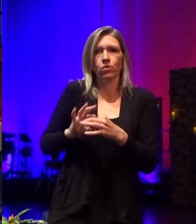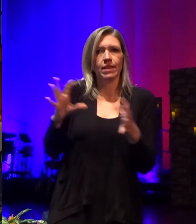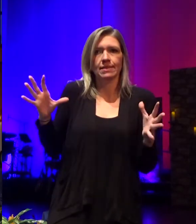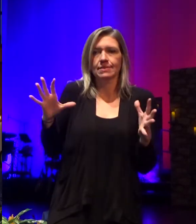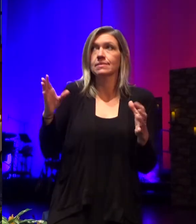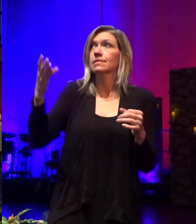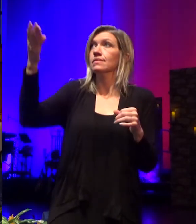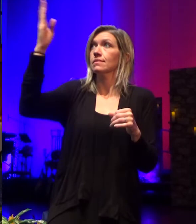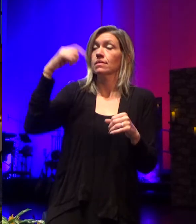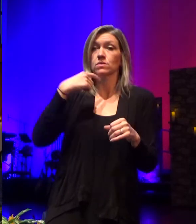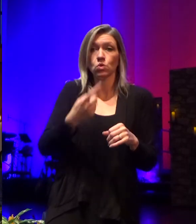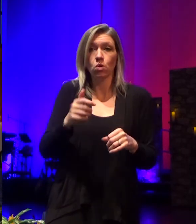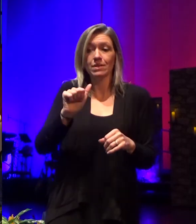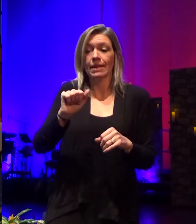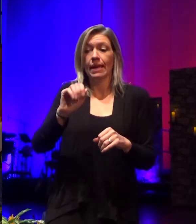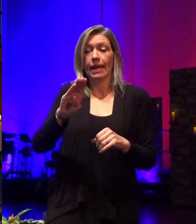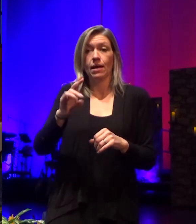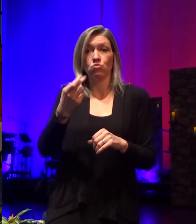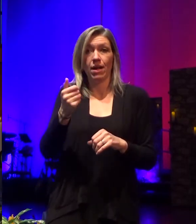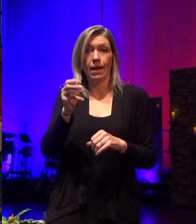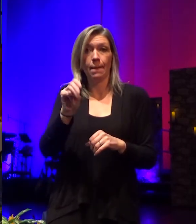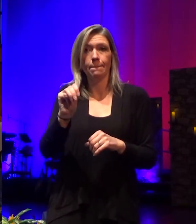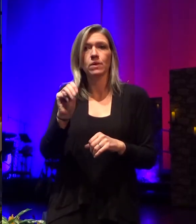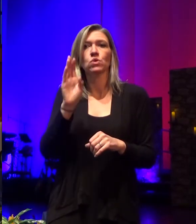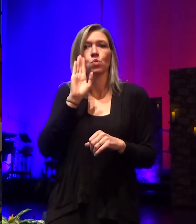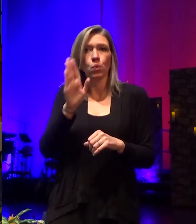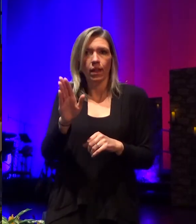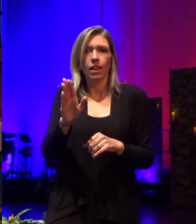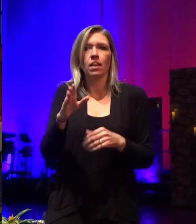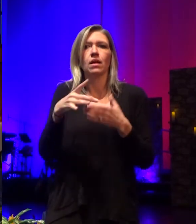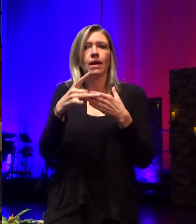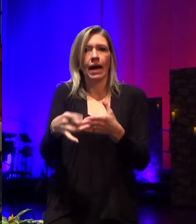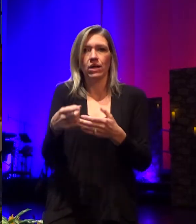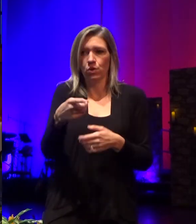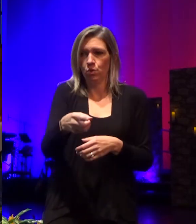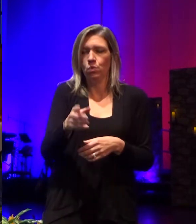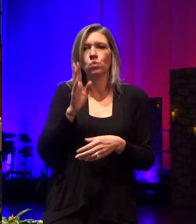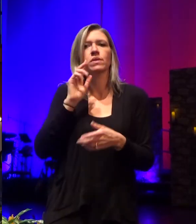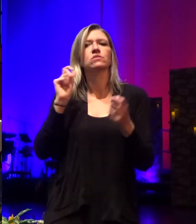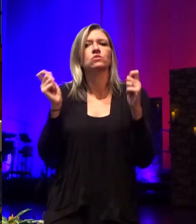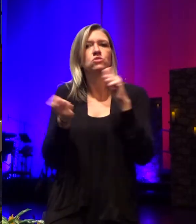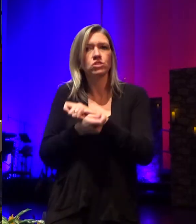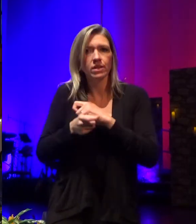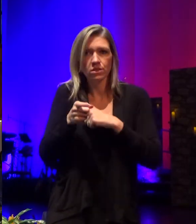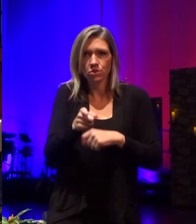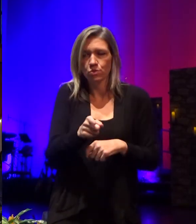Abraham, you'll be guided. You'll be changed